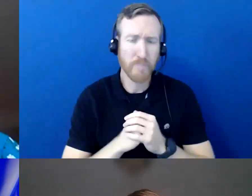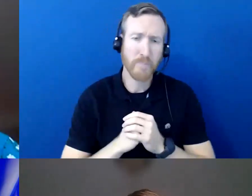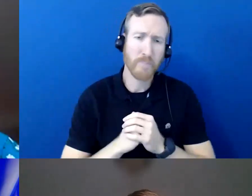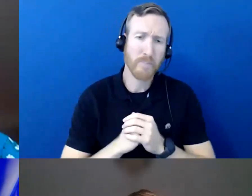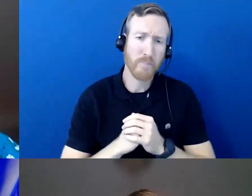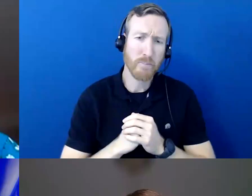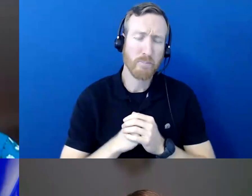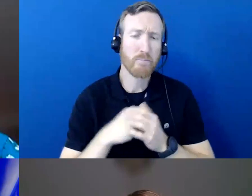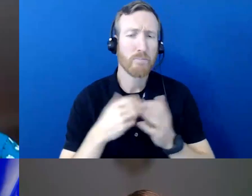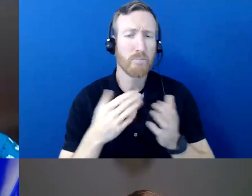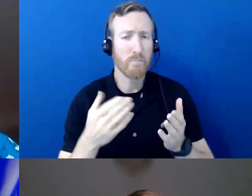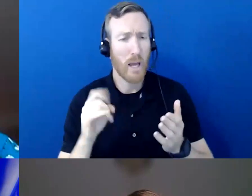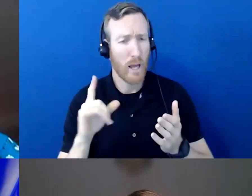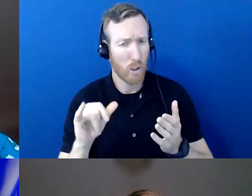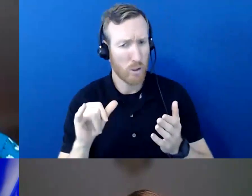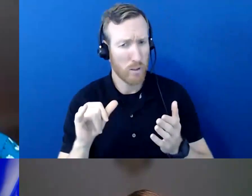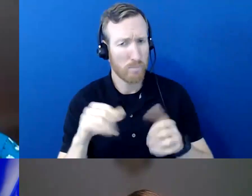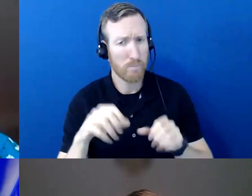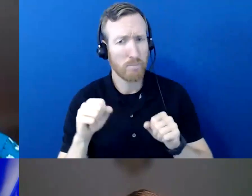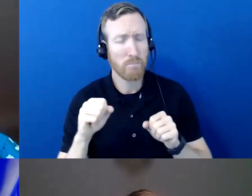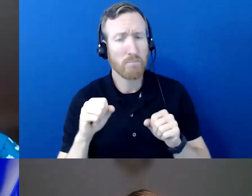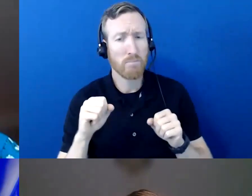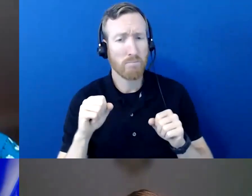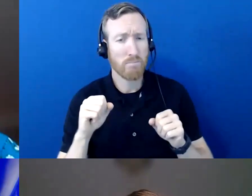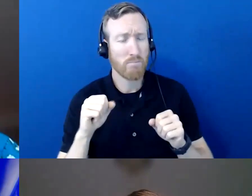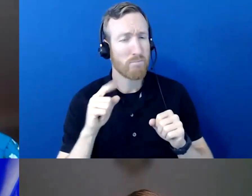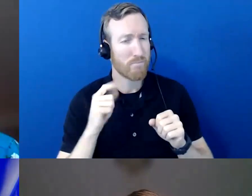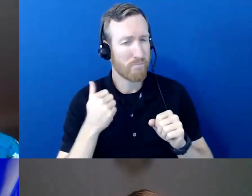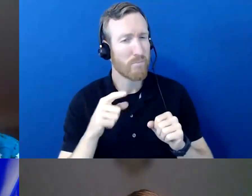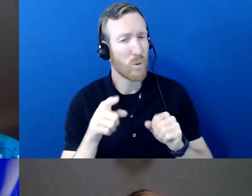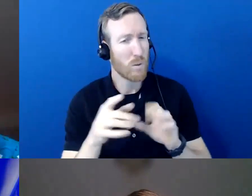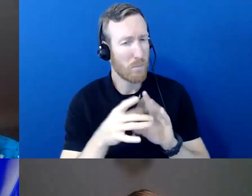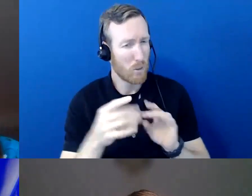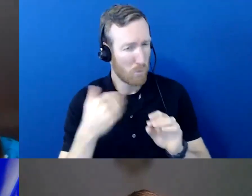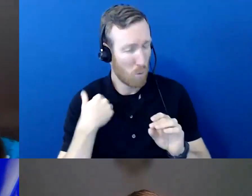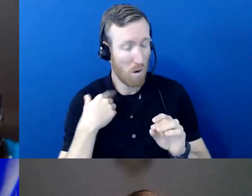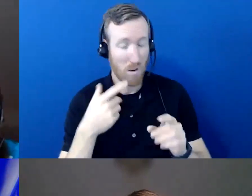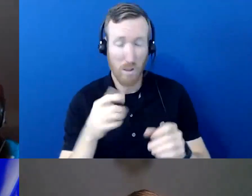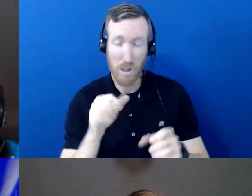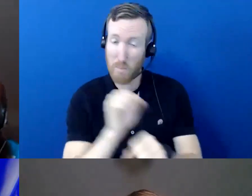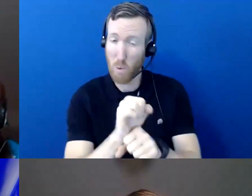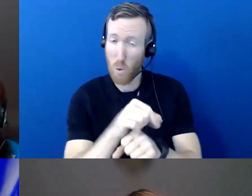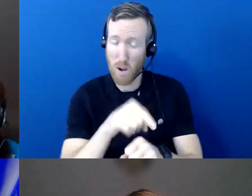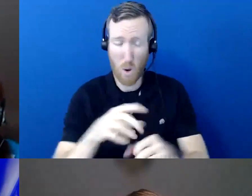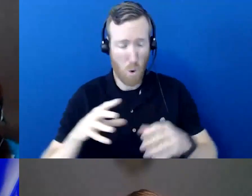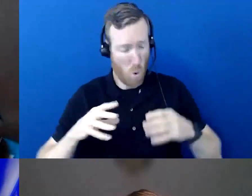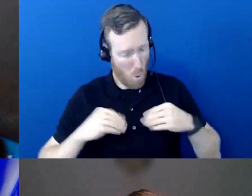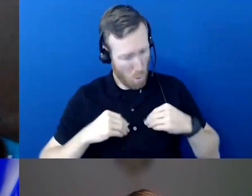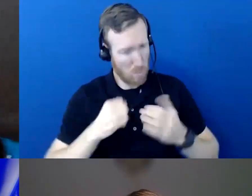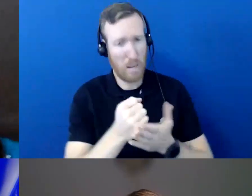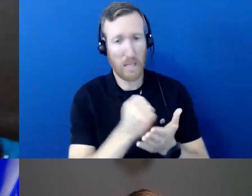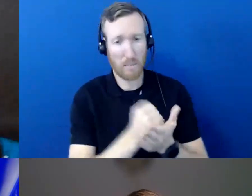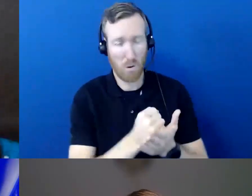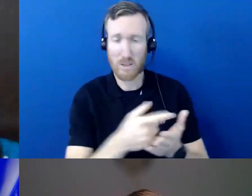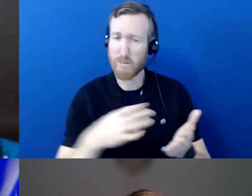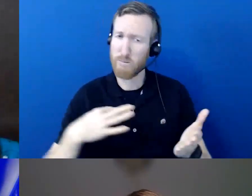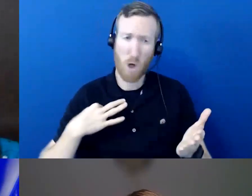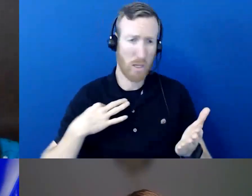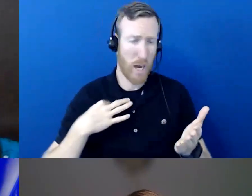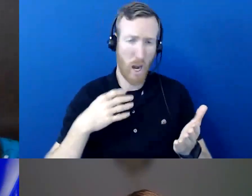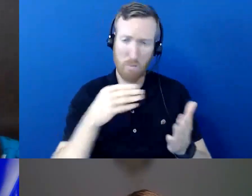For sure. So, as Luna, you mentioned earlier, the employee owns the passport, and yes, it is voluntary.